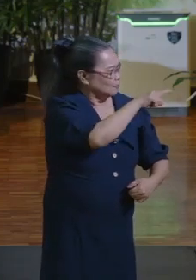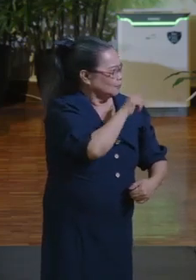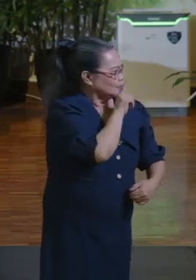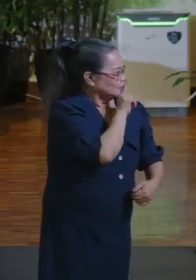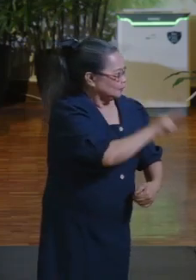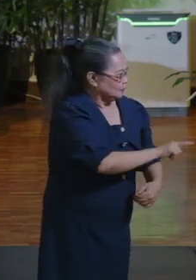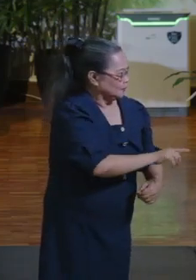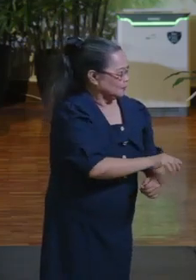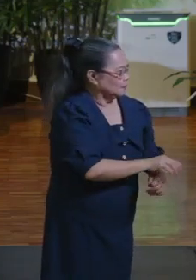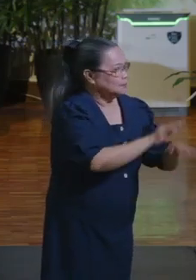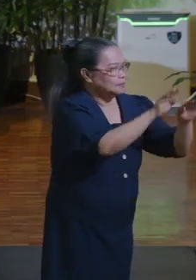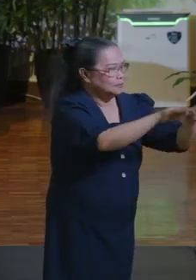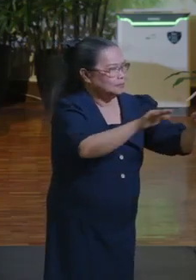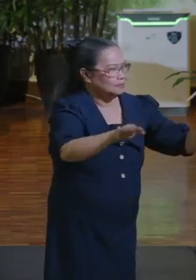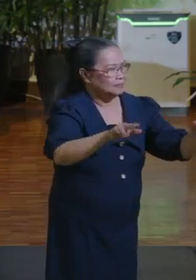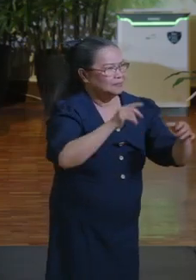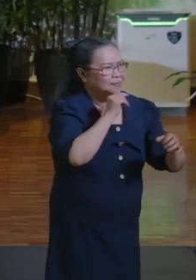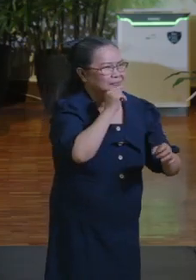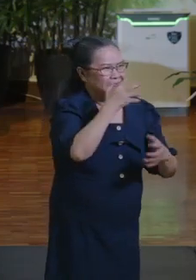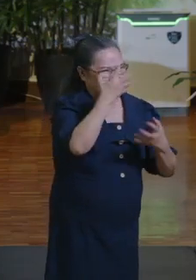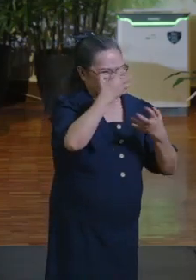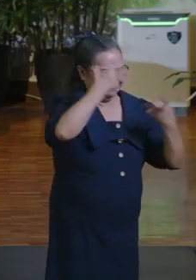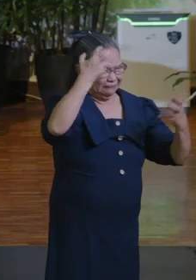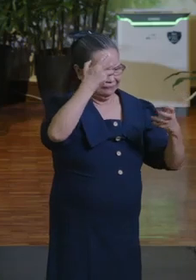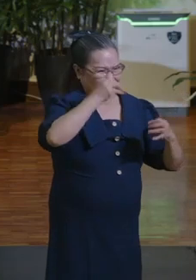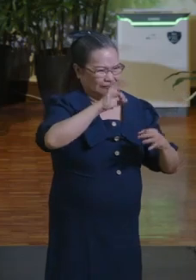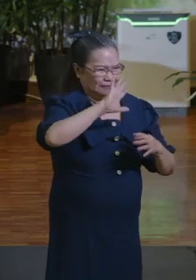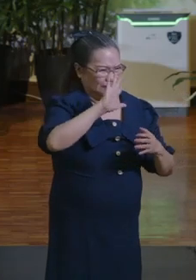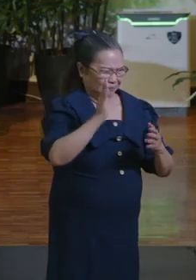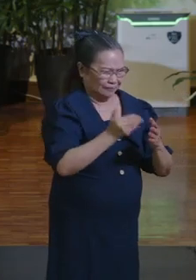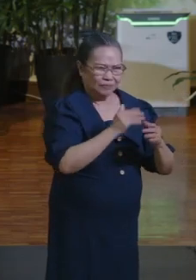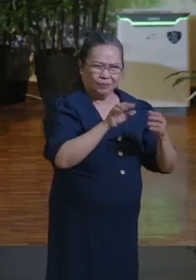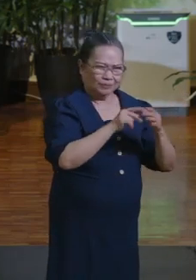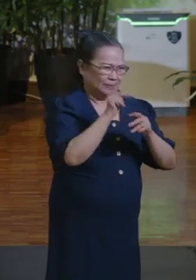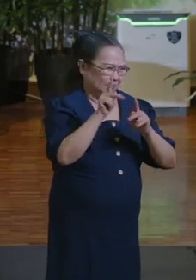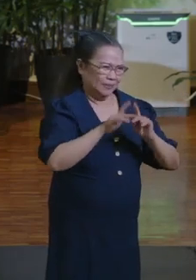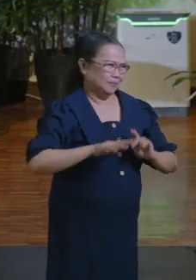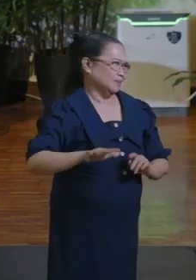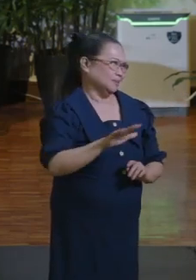nature children of wrath, like the rest of mankind."